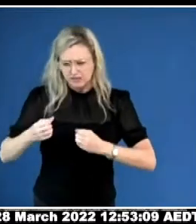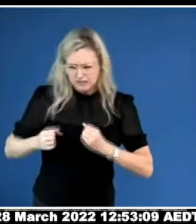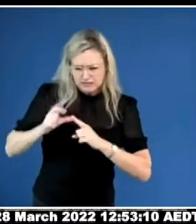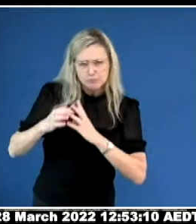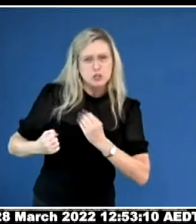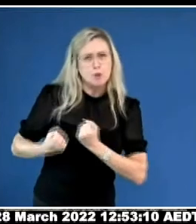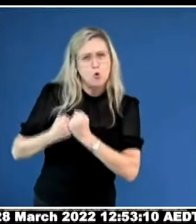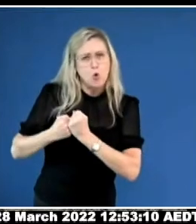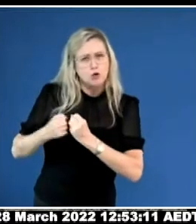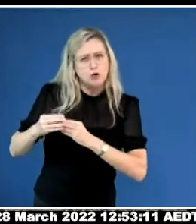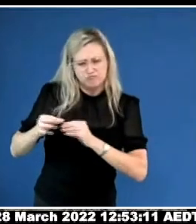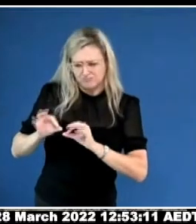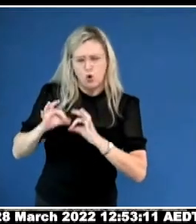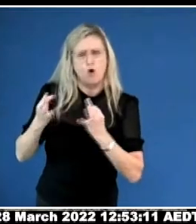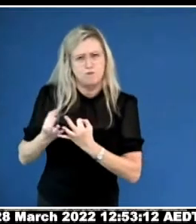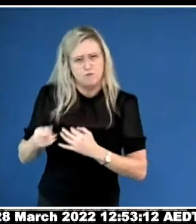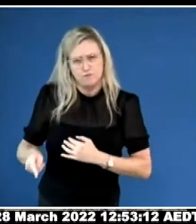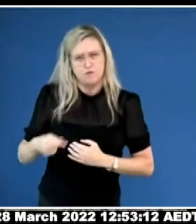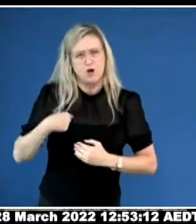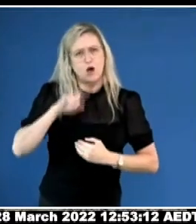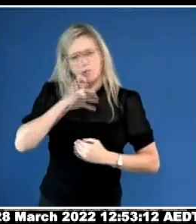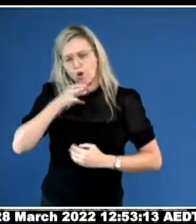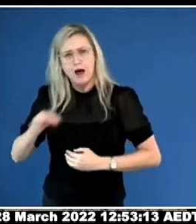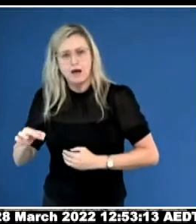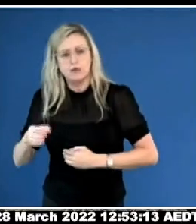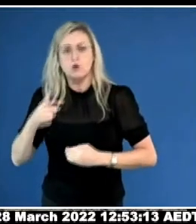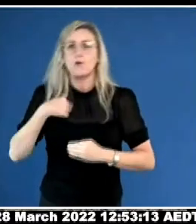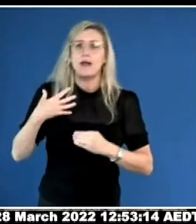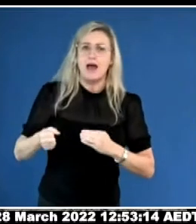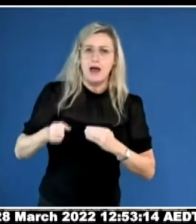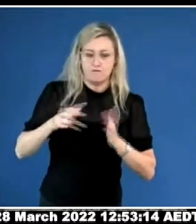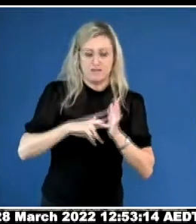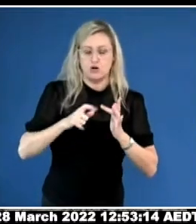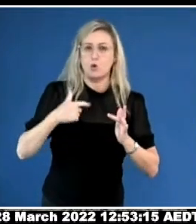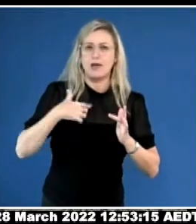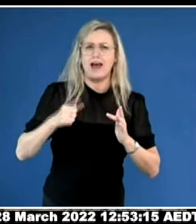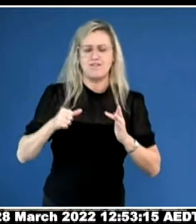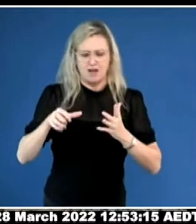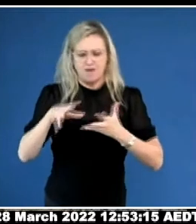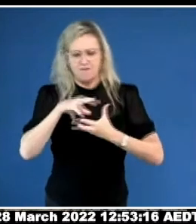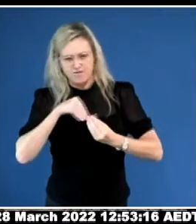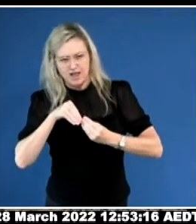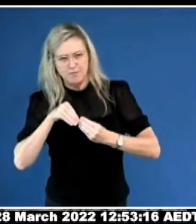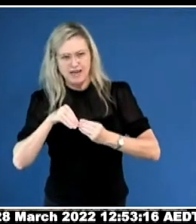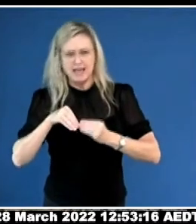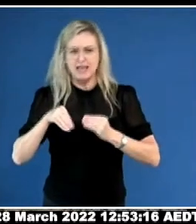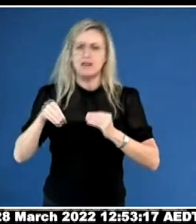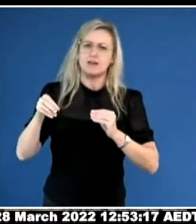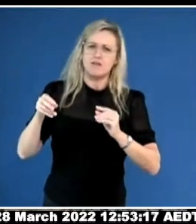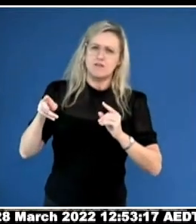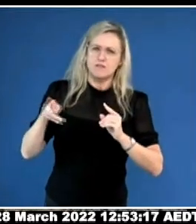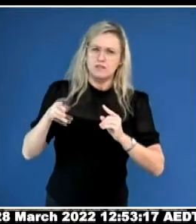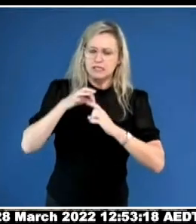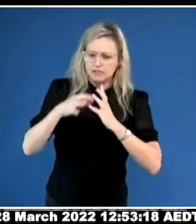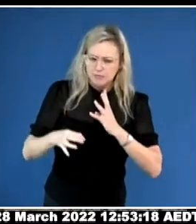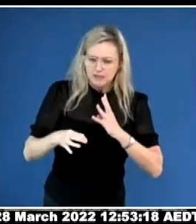well, in Victoria, we have the family violence crisis. I always get the name of it wrong. Sorry. The Disability